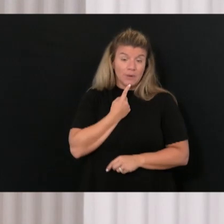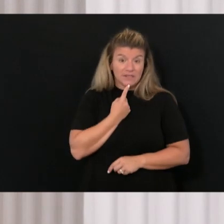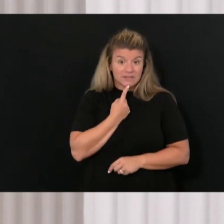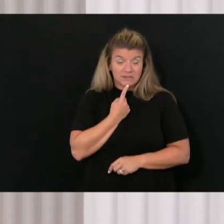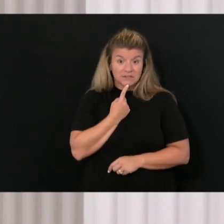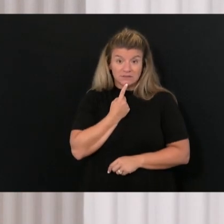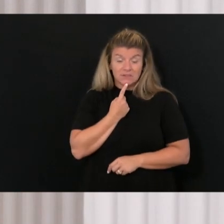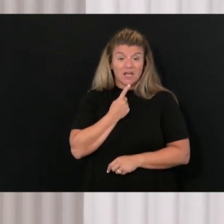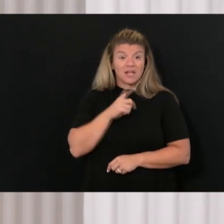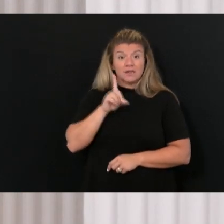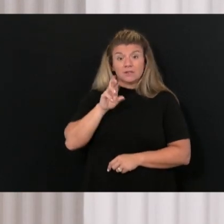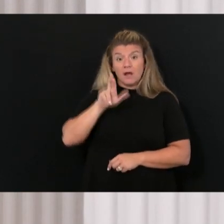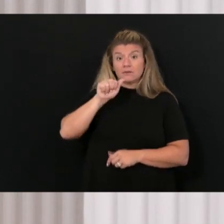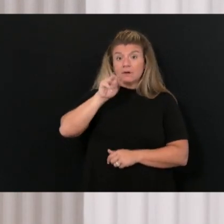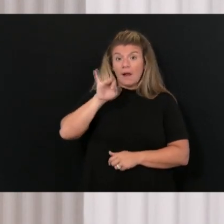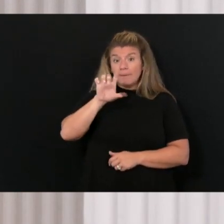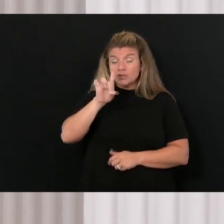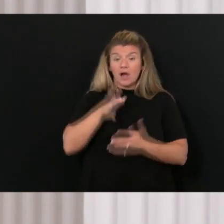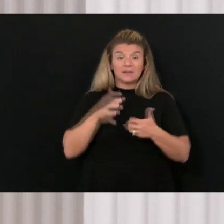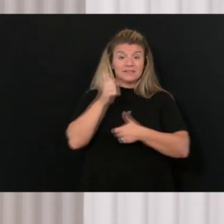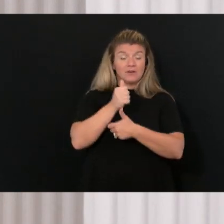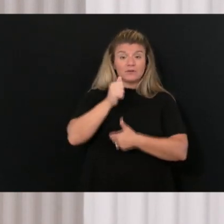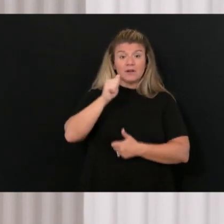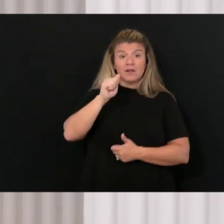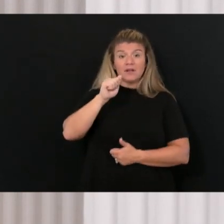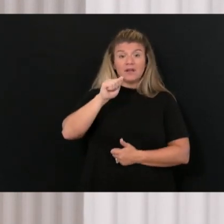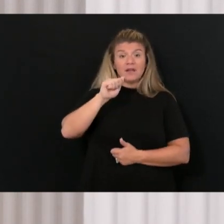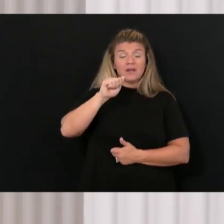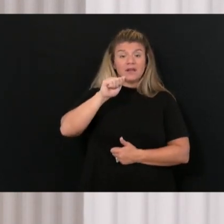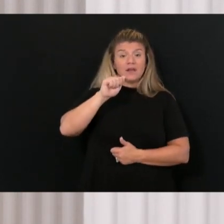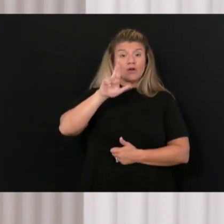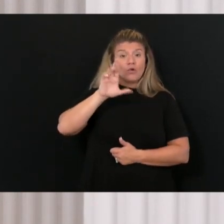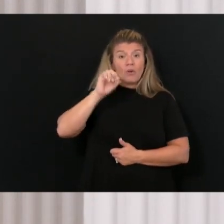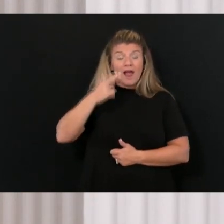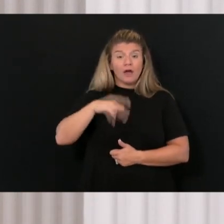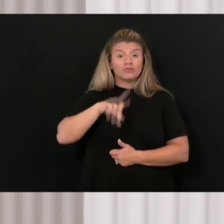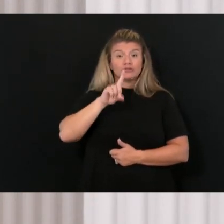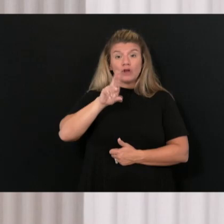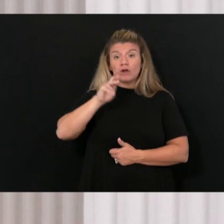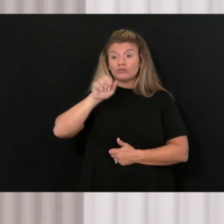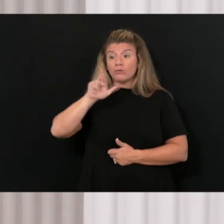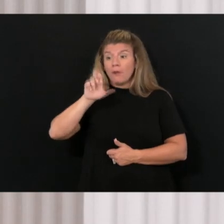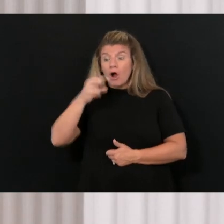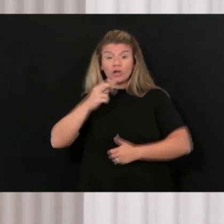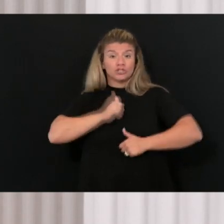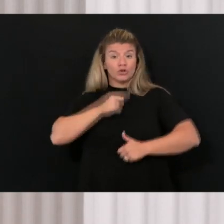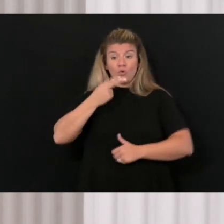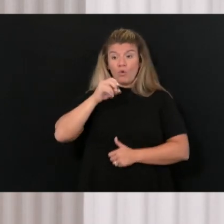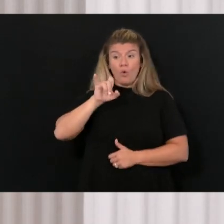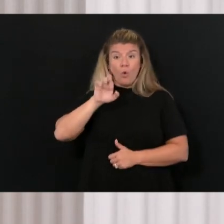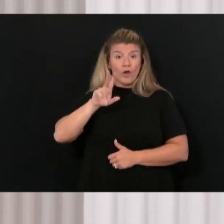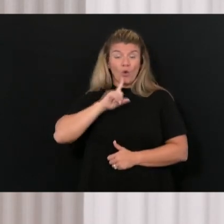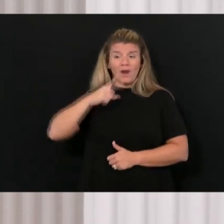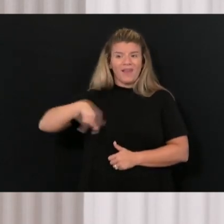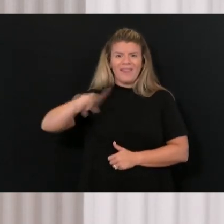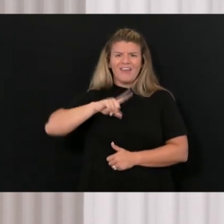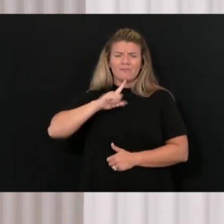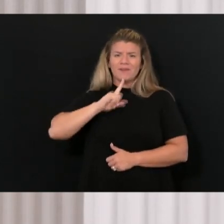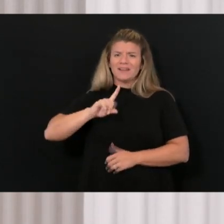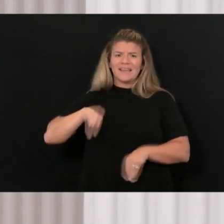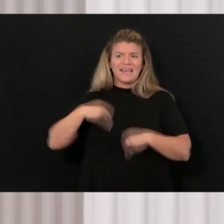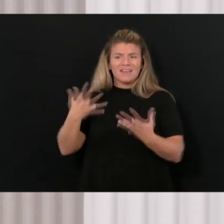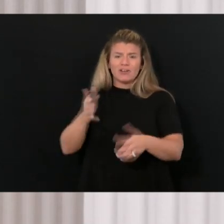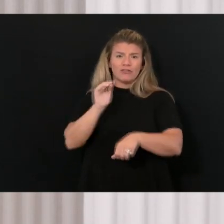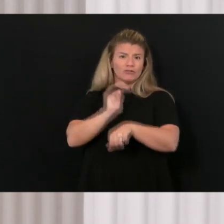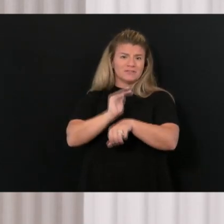Dr. Amjad, Secretary Crouch, General Hoyer, Dr. Marsh, they have been gracious with their time. I know it's been some late